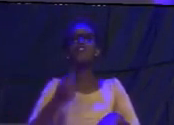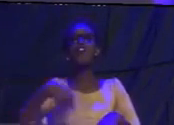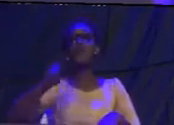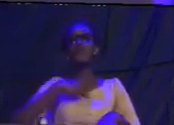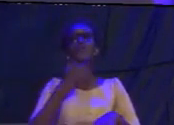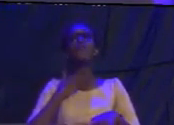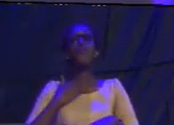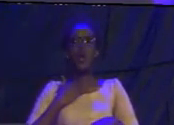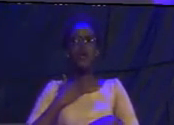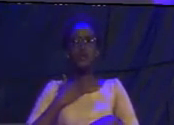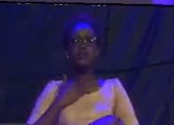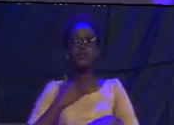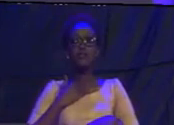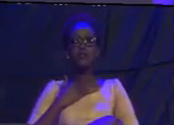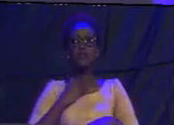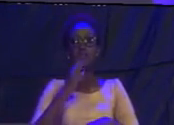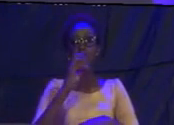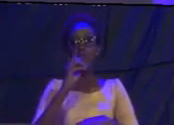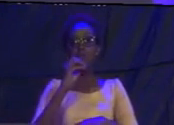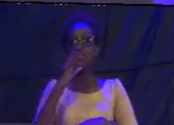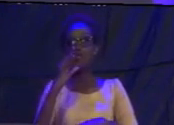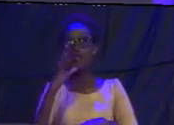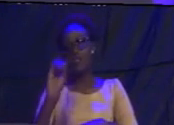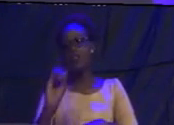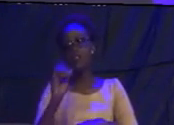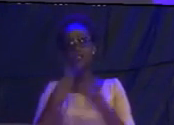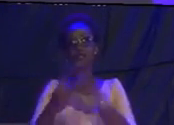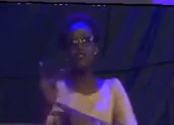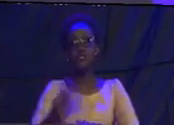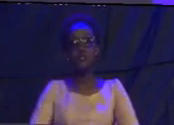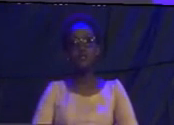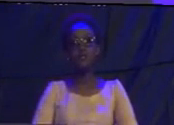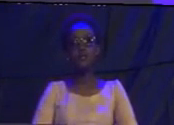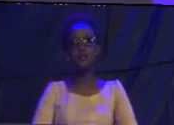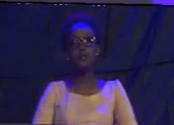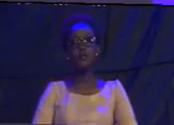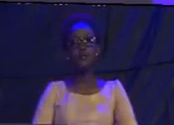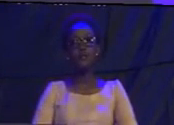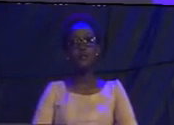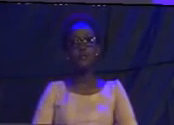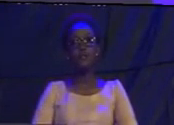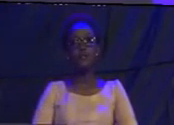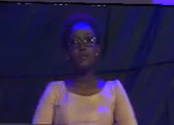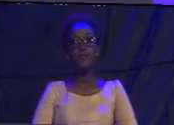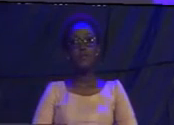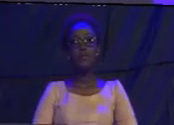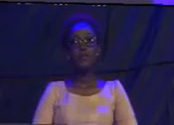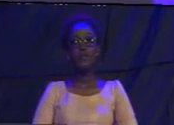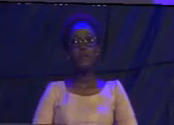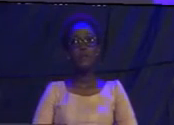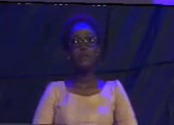2063. It's not Africa twifuza muri 2063. It's not only individual nations that have had their